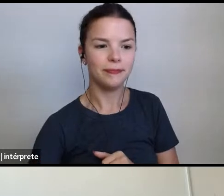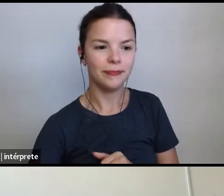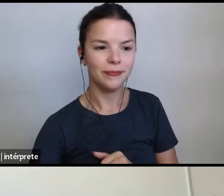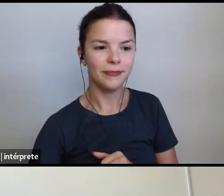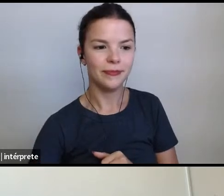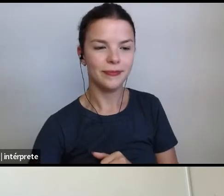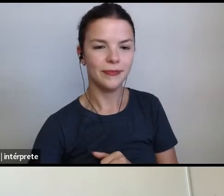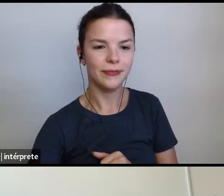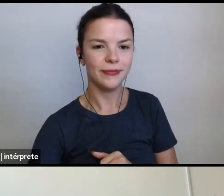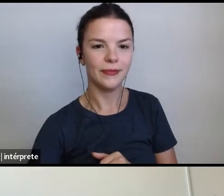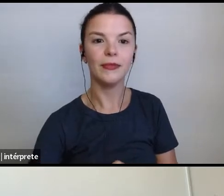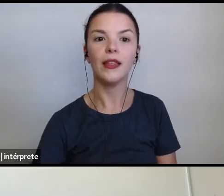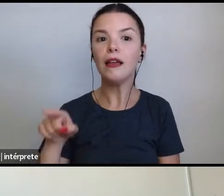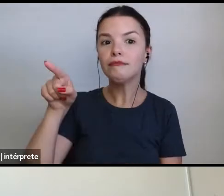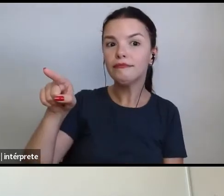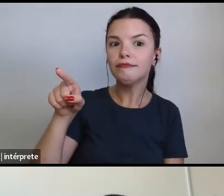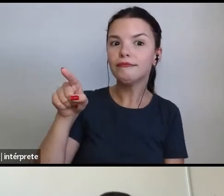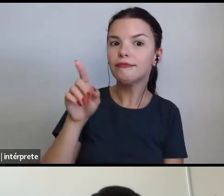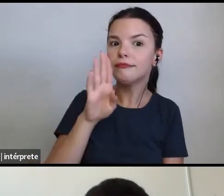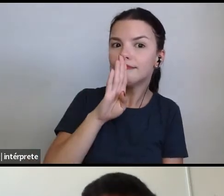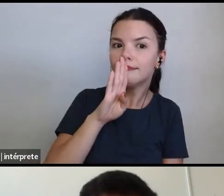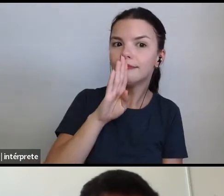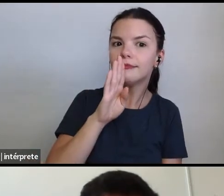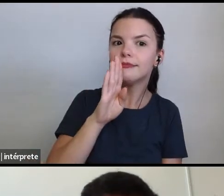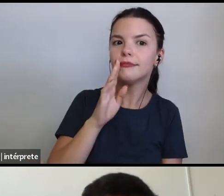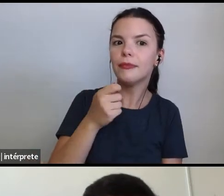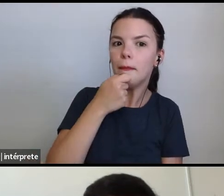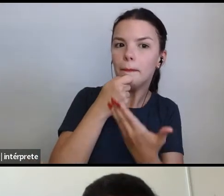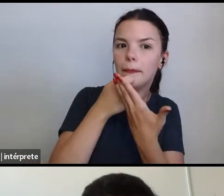Andre, you are muted.